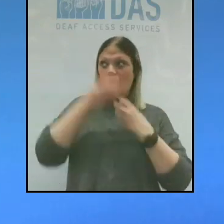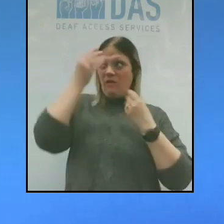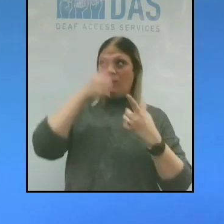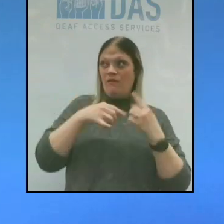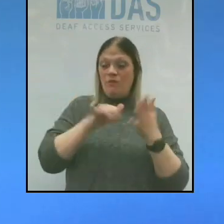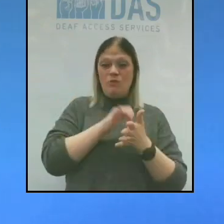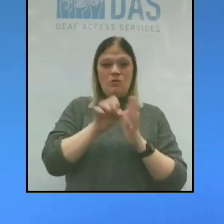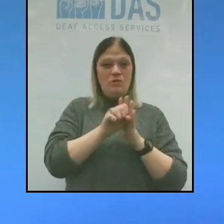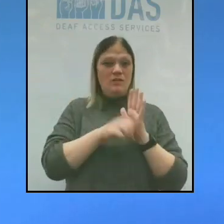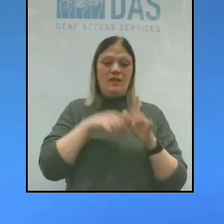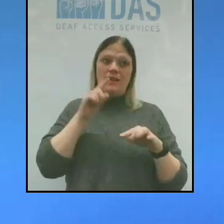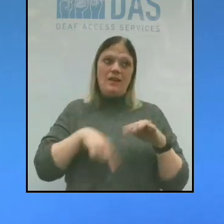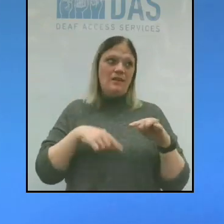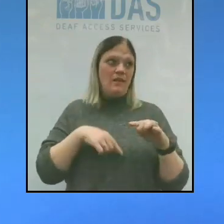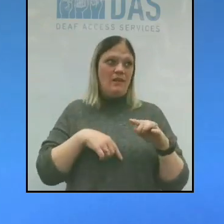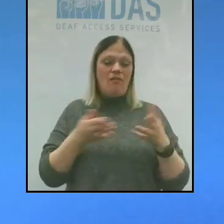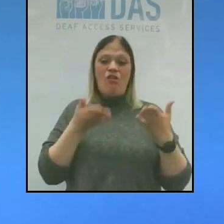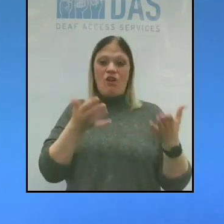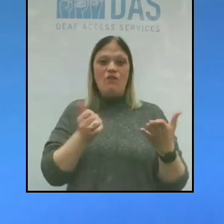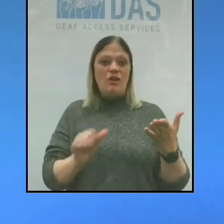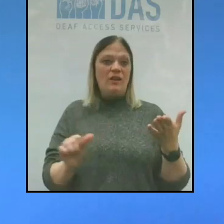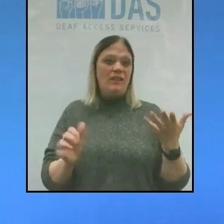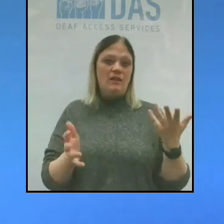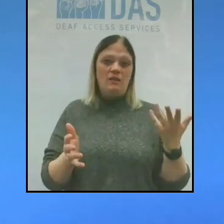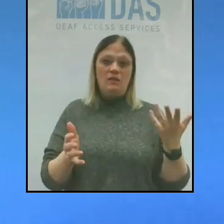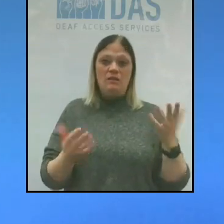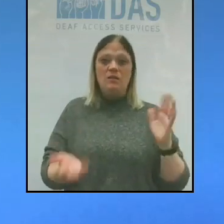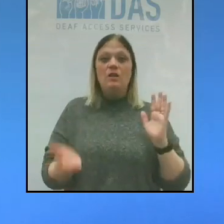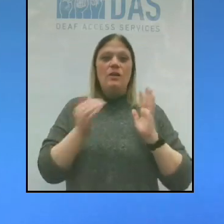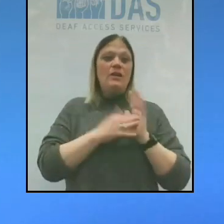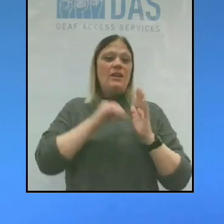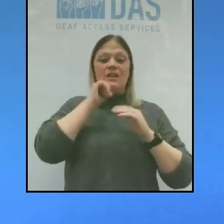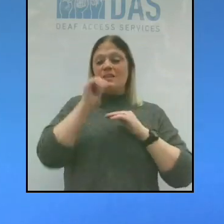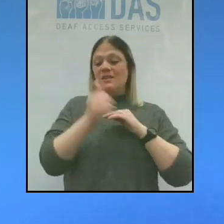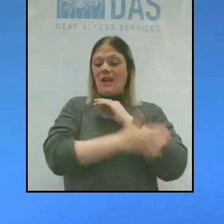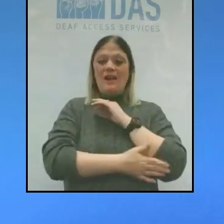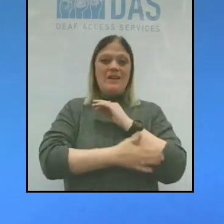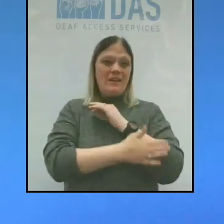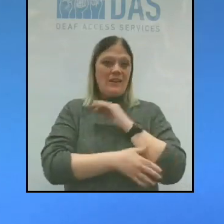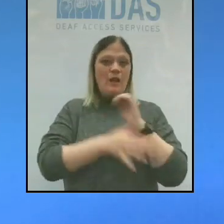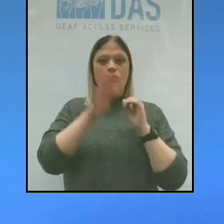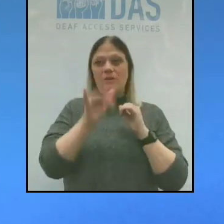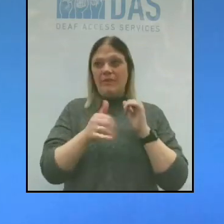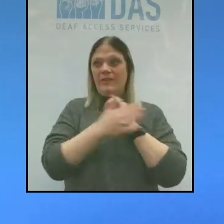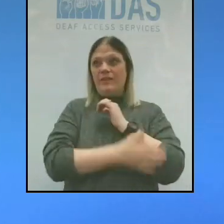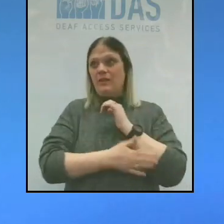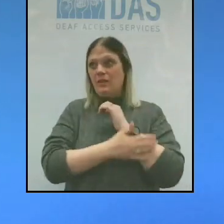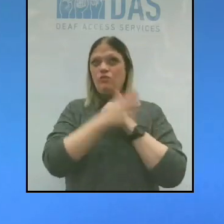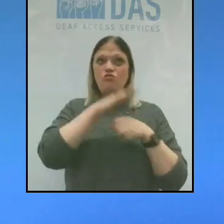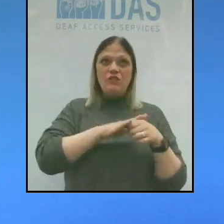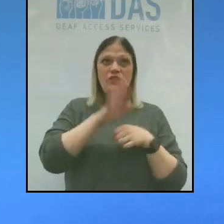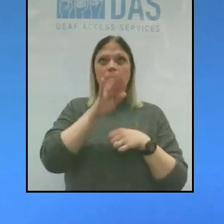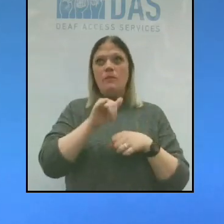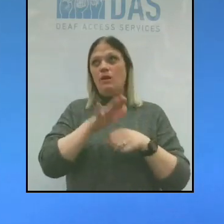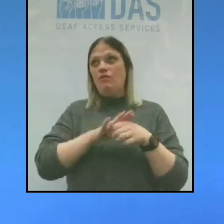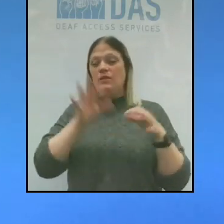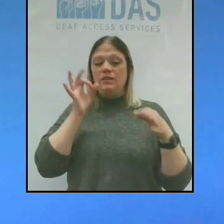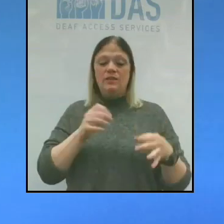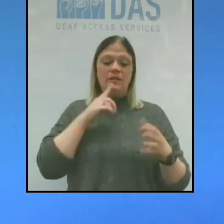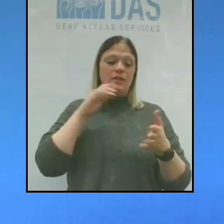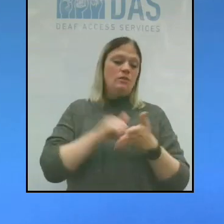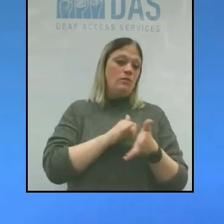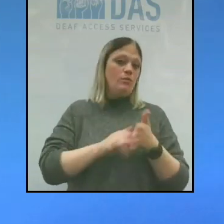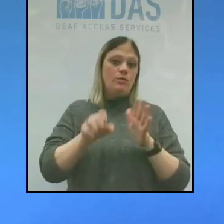unfortunately, offer anything. Once again, this is not a county by county or region by region decision. This is New